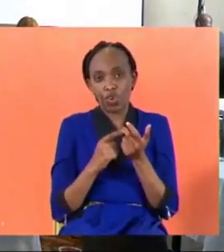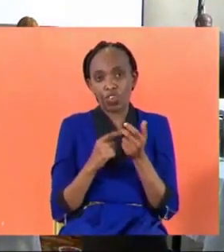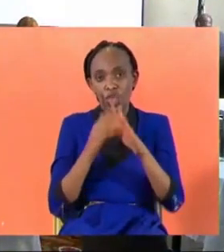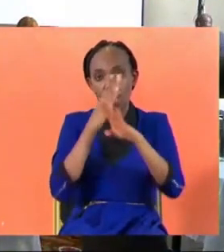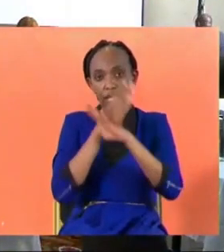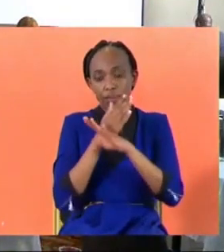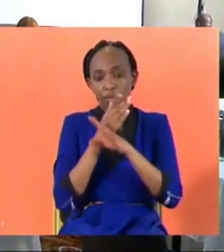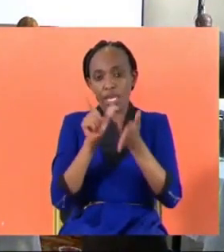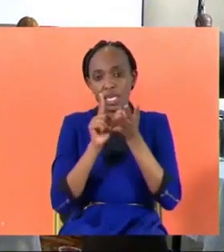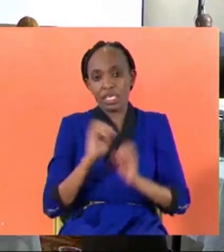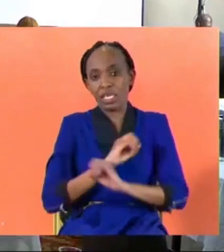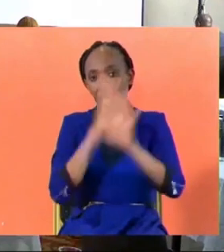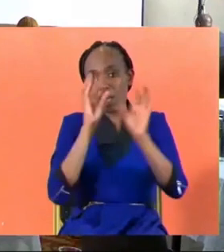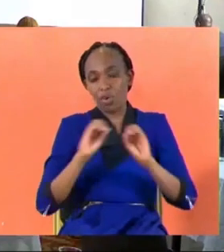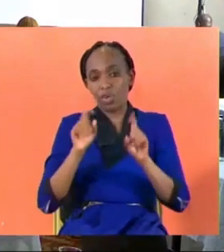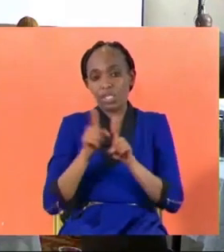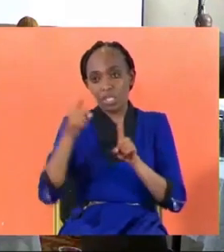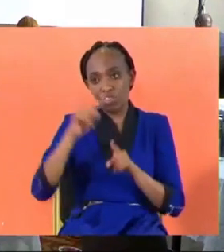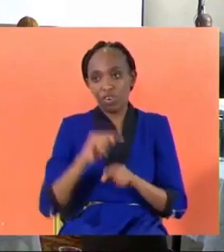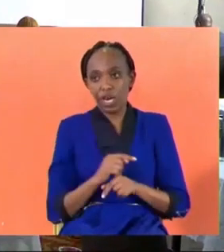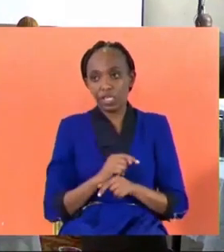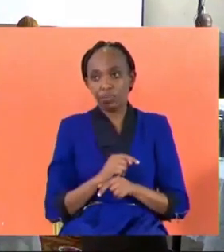been quite unclear, even for us at this stage,